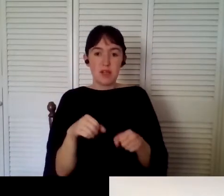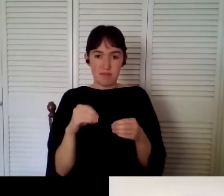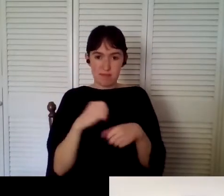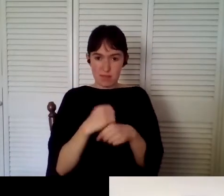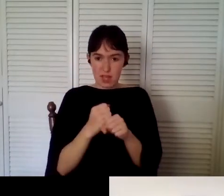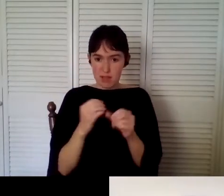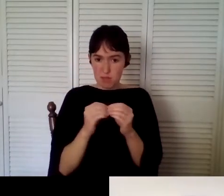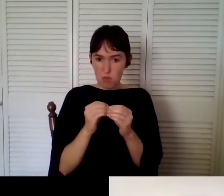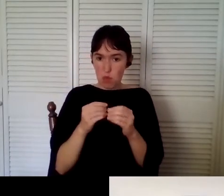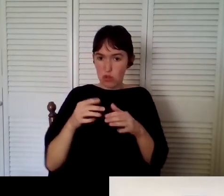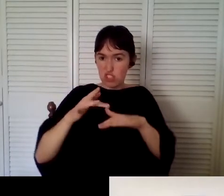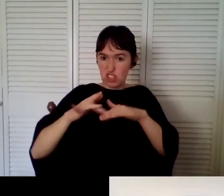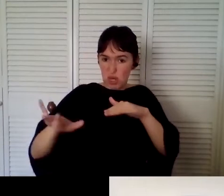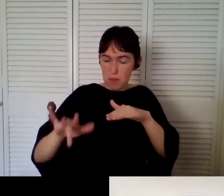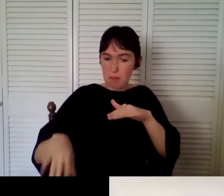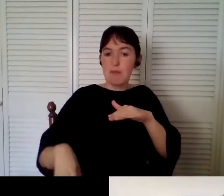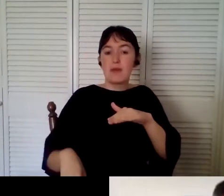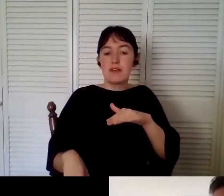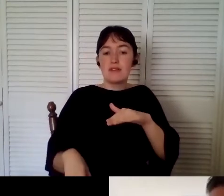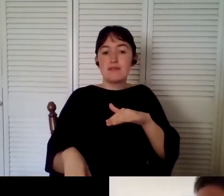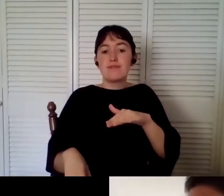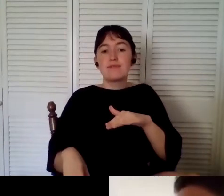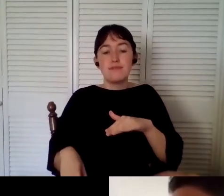knock off a new ad hoc piece. Wow. However,